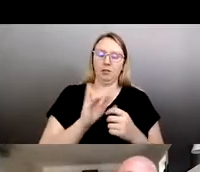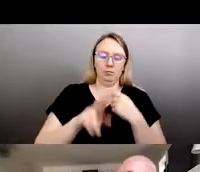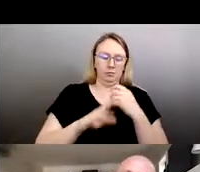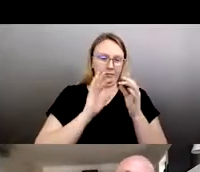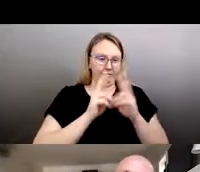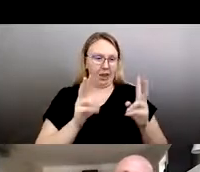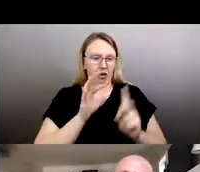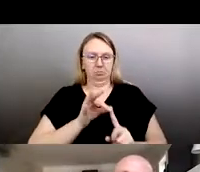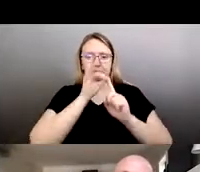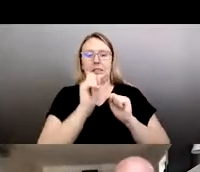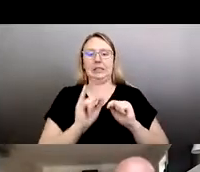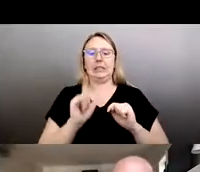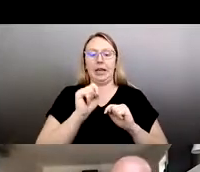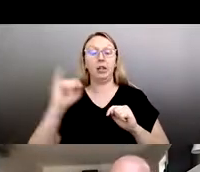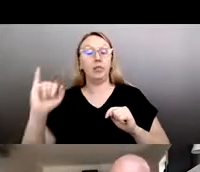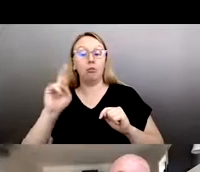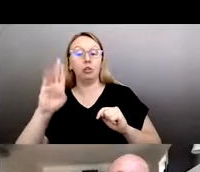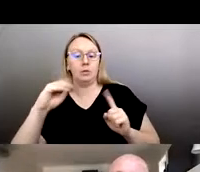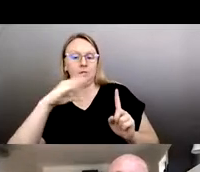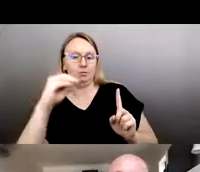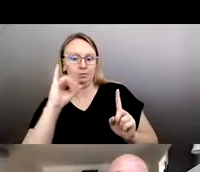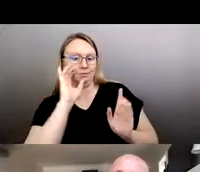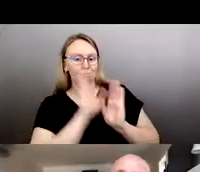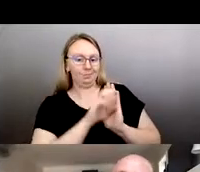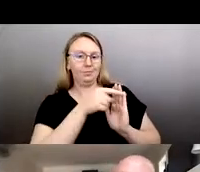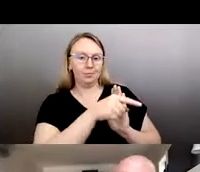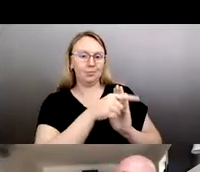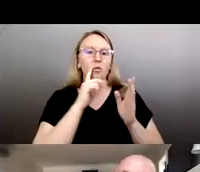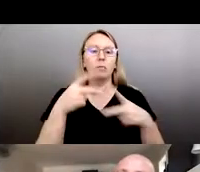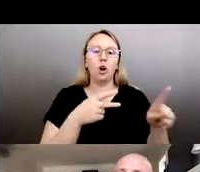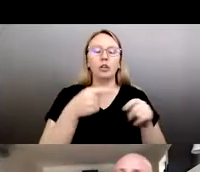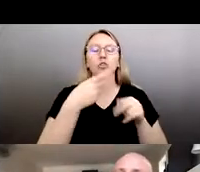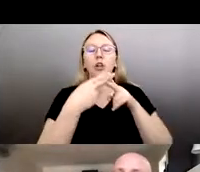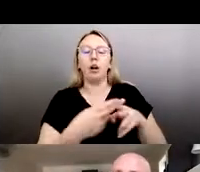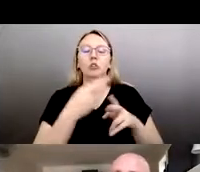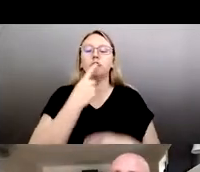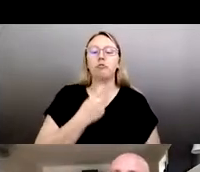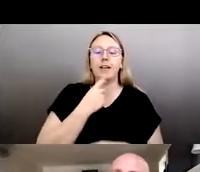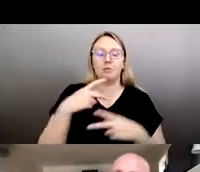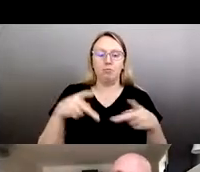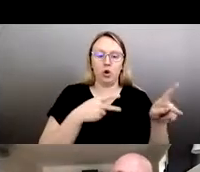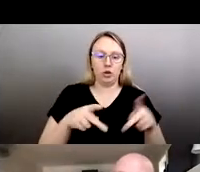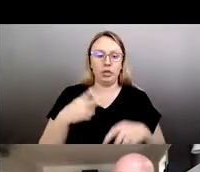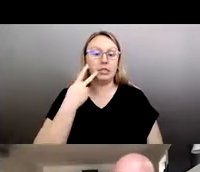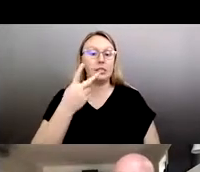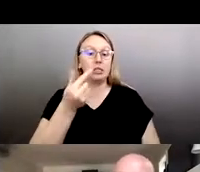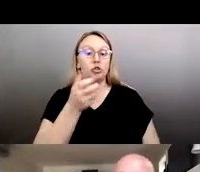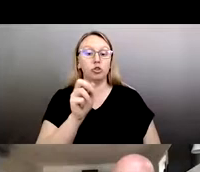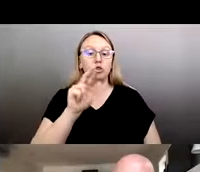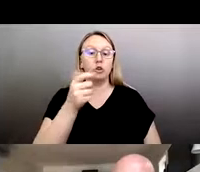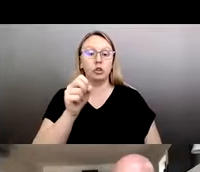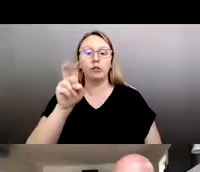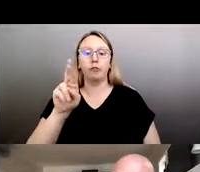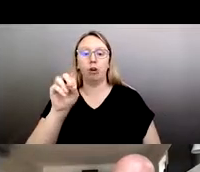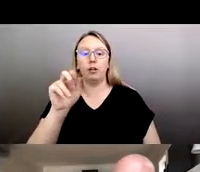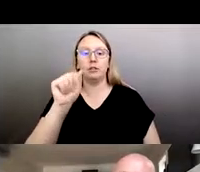by Roger Brown, and it's of a party that she threw for some friends that she called the Red Party. So here we can see George Veranda holding up the painting